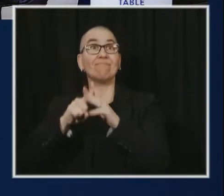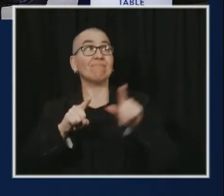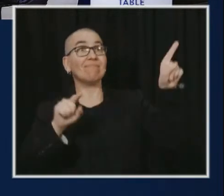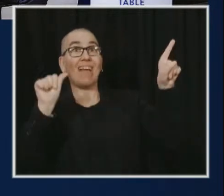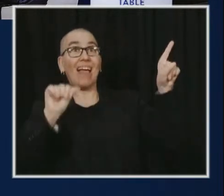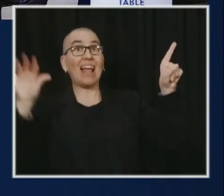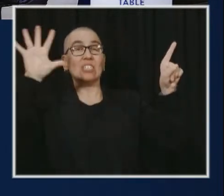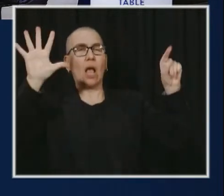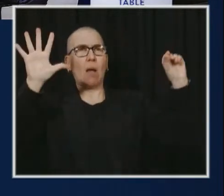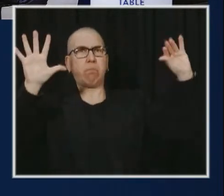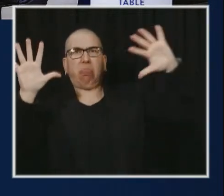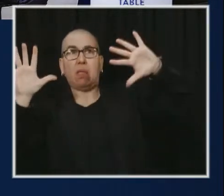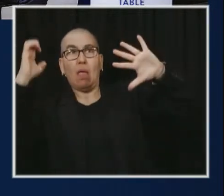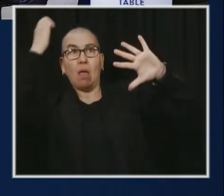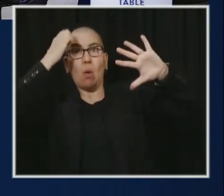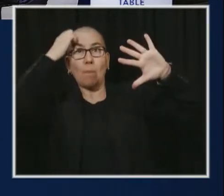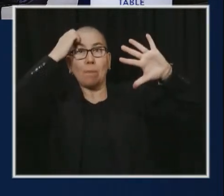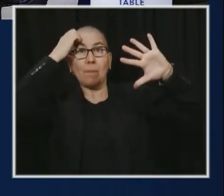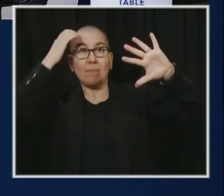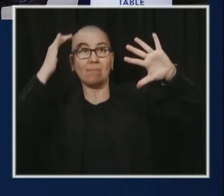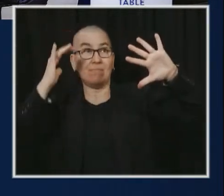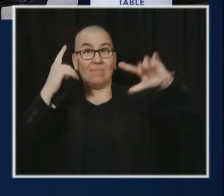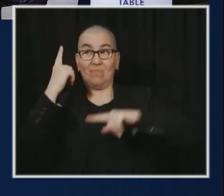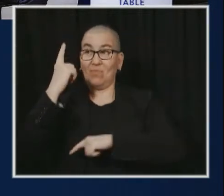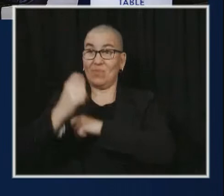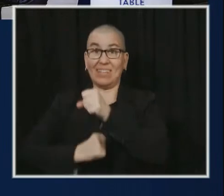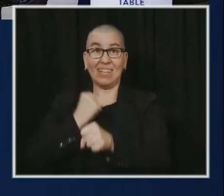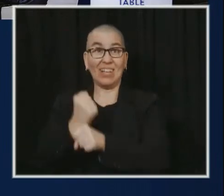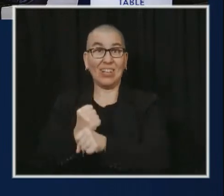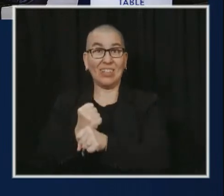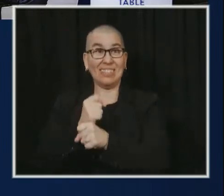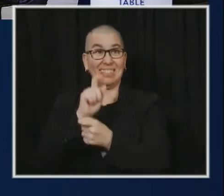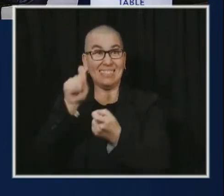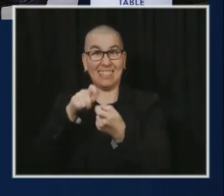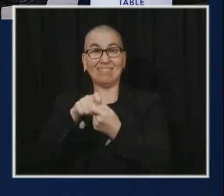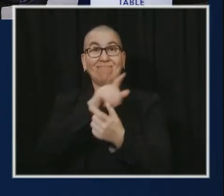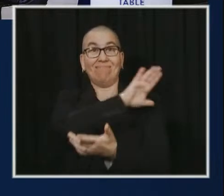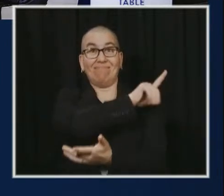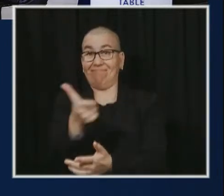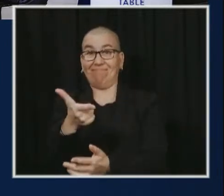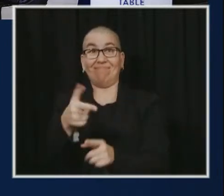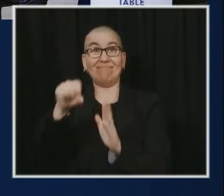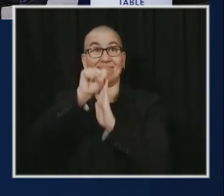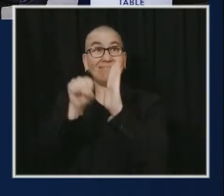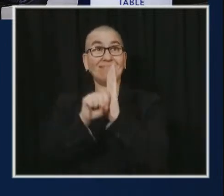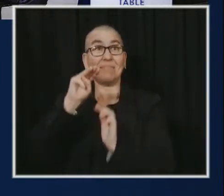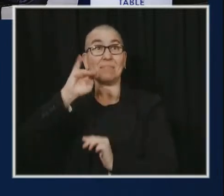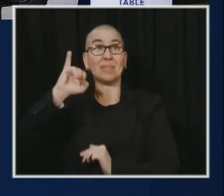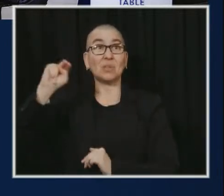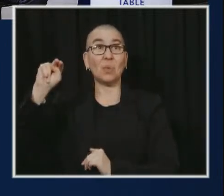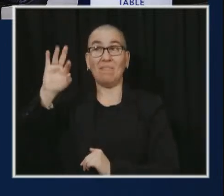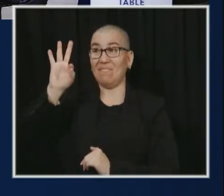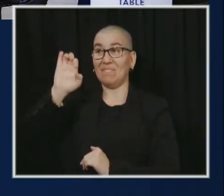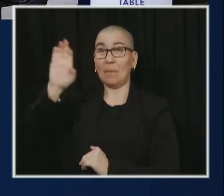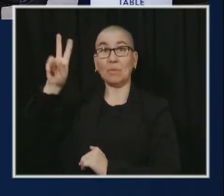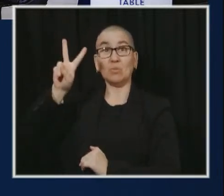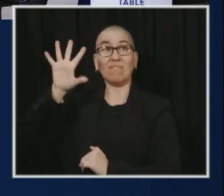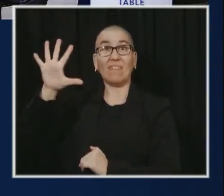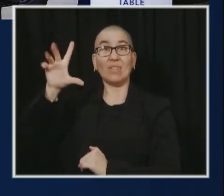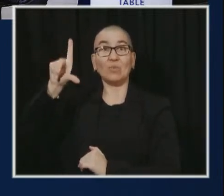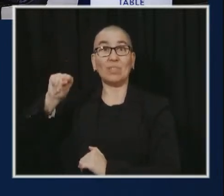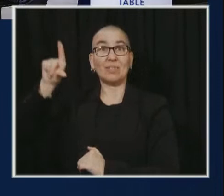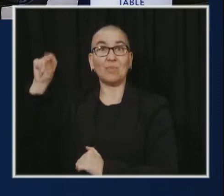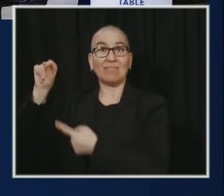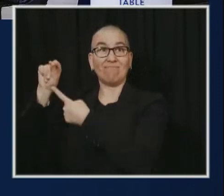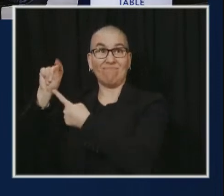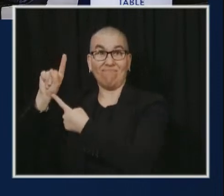1 year ago, February 25th, 2020, and I recognize our lives have changed dramatically in that 1 year. At that point in time, we